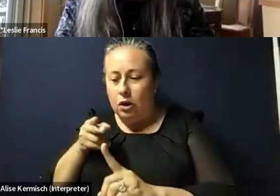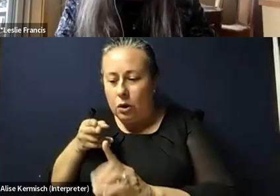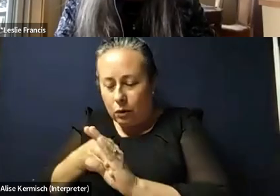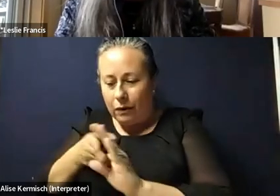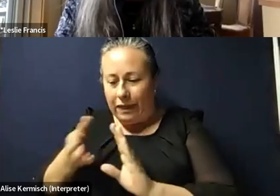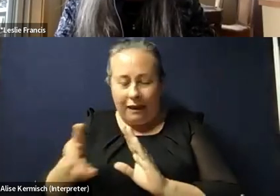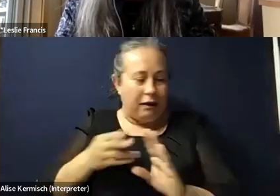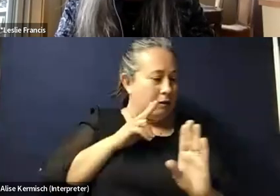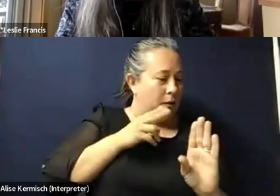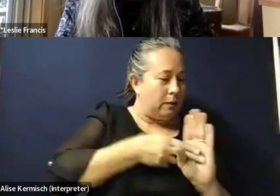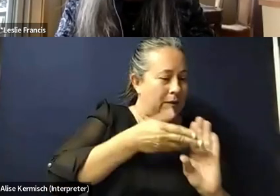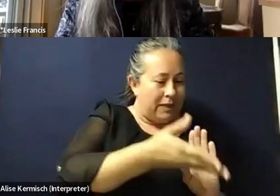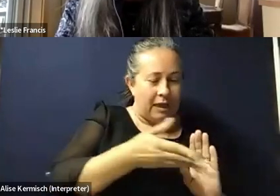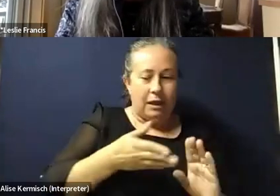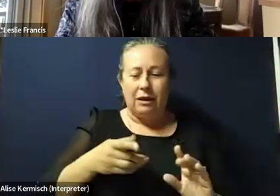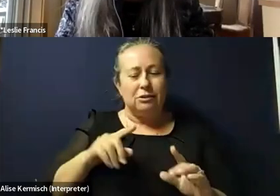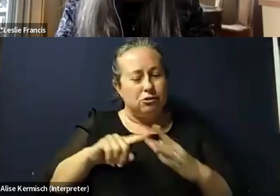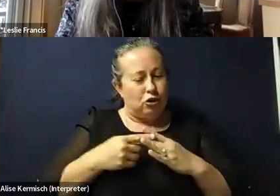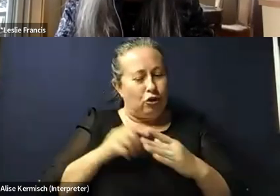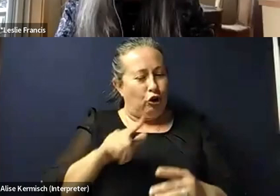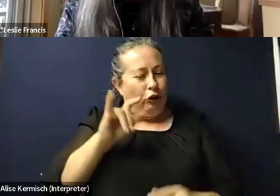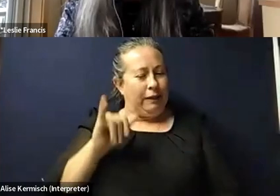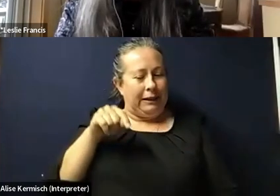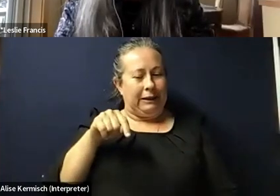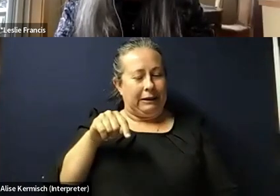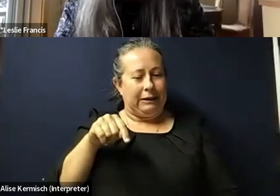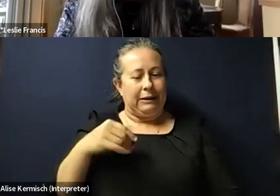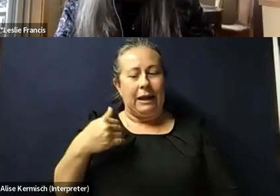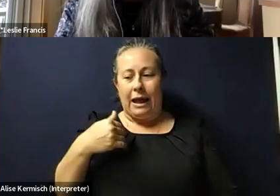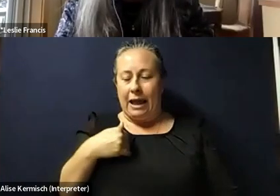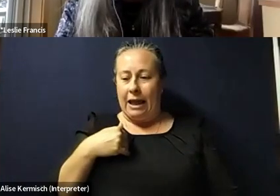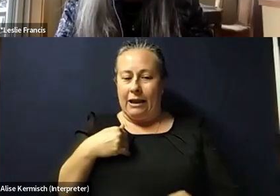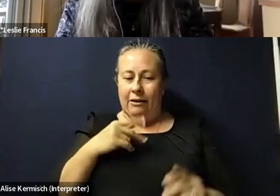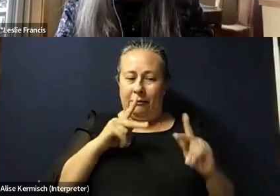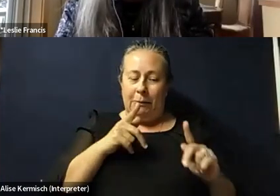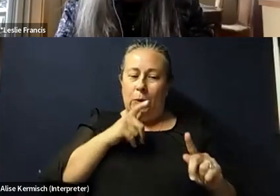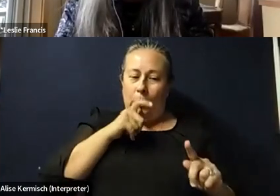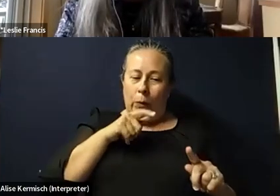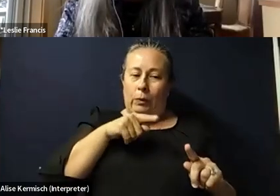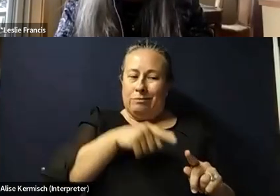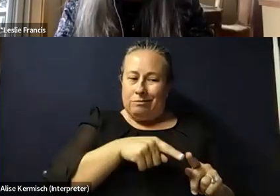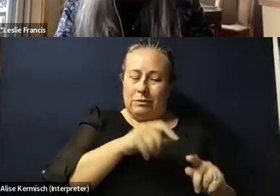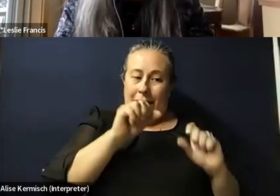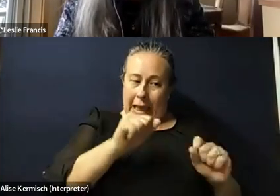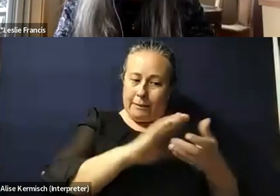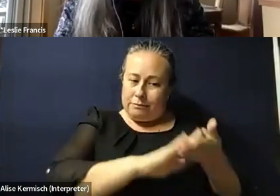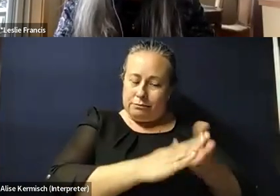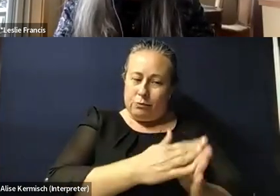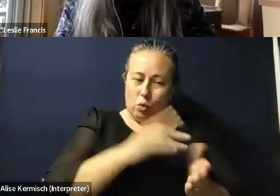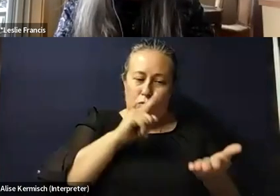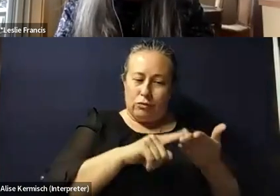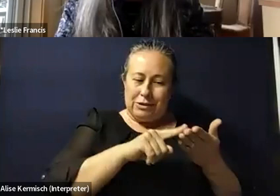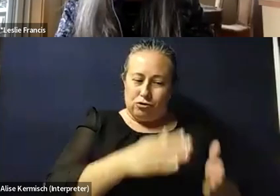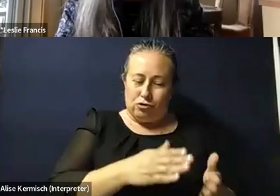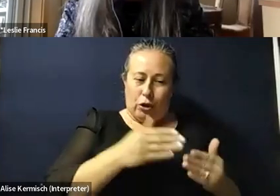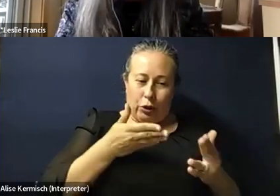right? And so we have to make those systems that we have folks who can really be researchers throughout the process. And